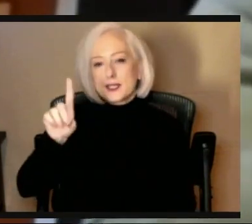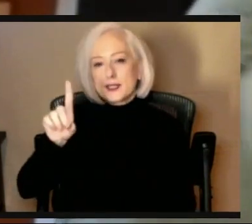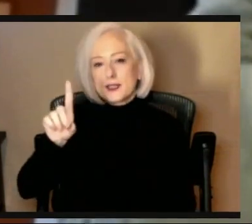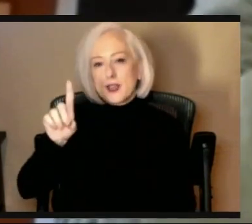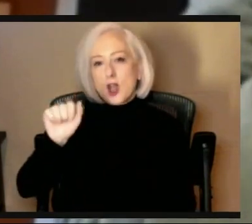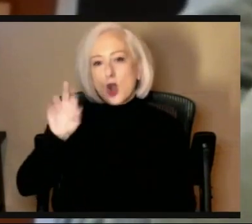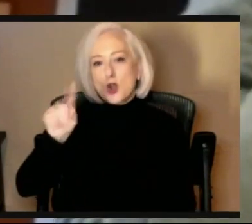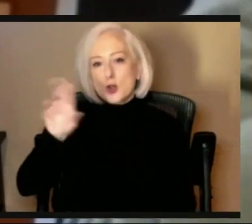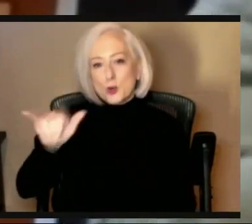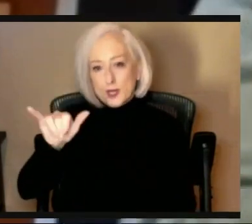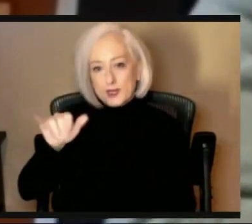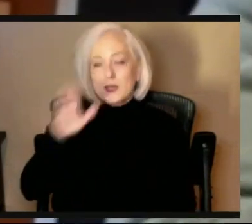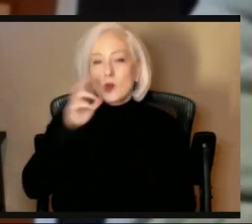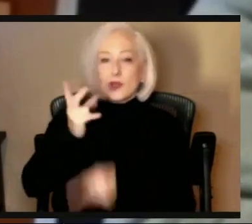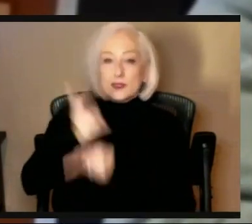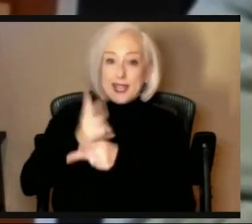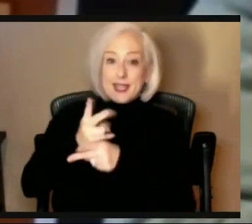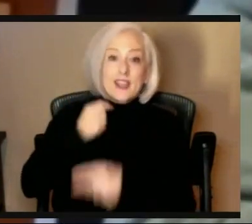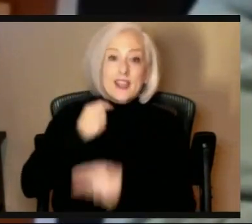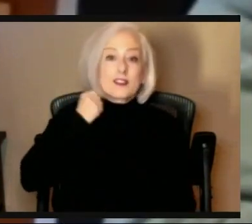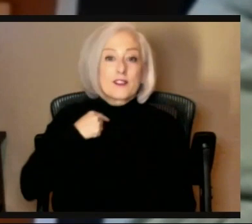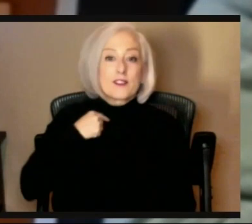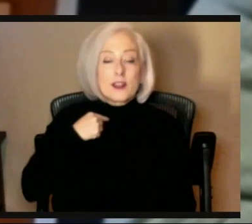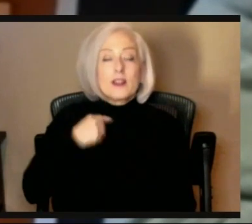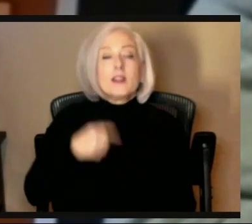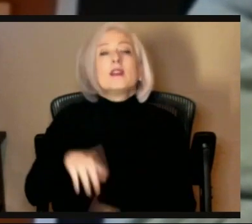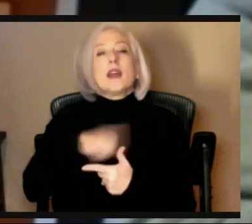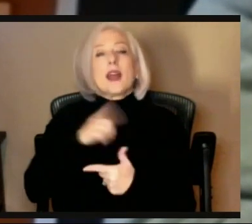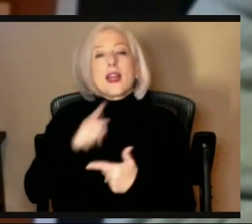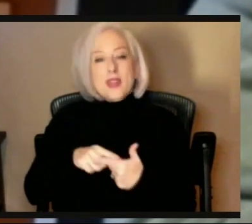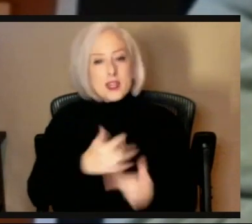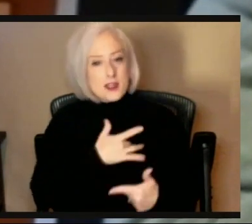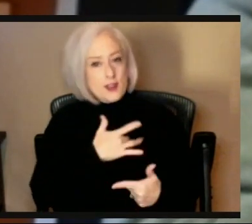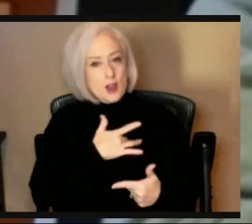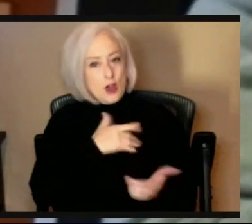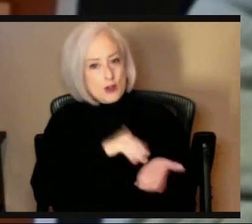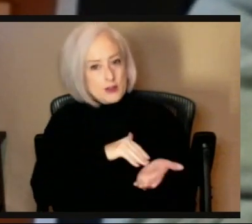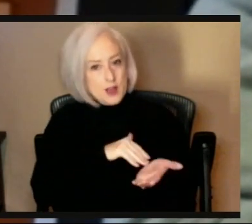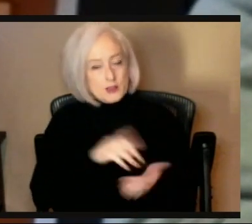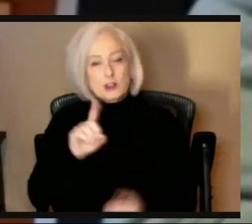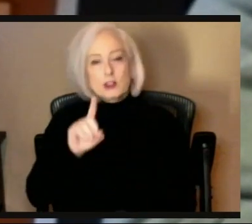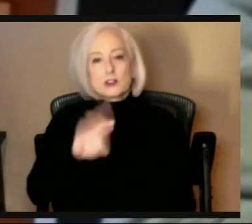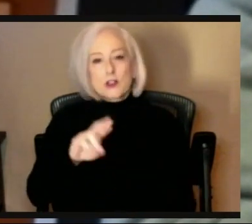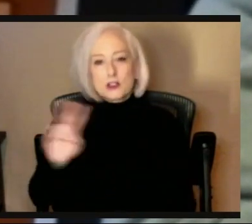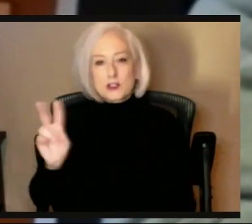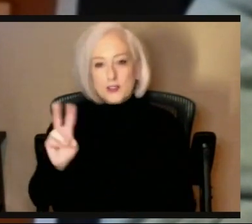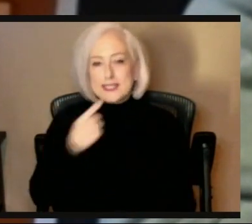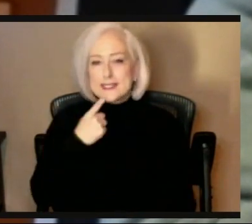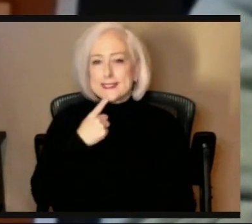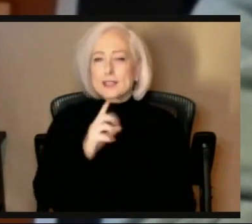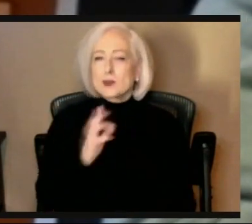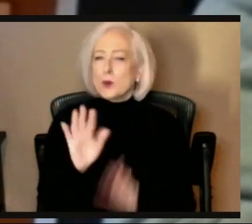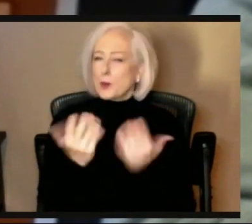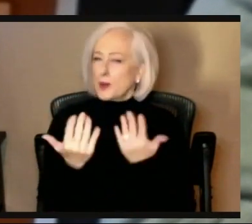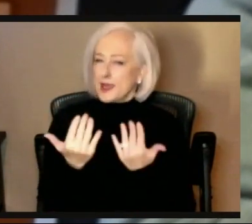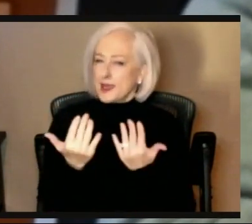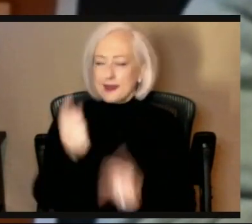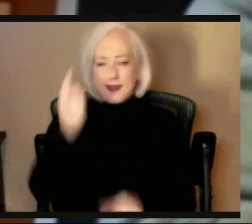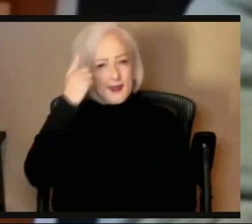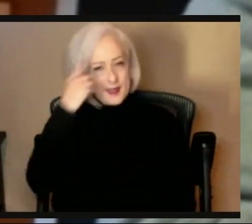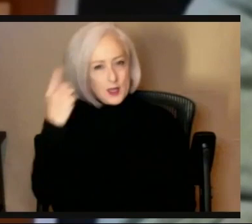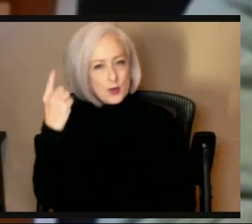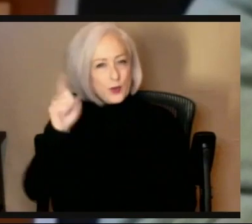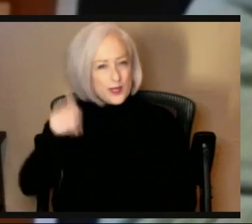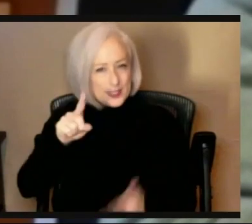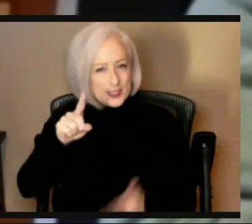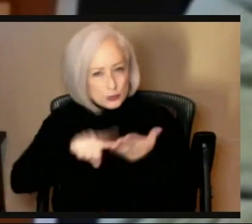to take care of that. And then my heart doctor, Dr. Hegde, said, "Wait a minute, I think we got to check this